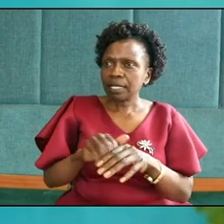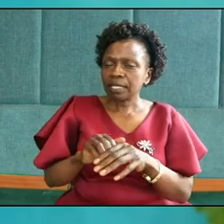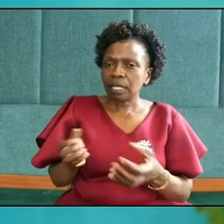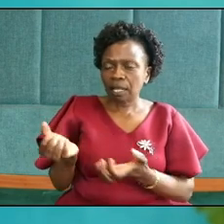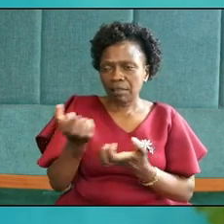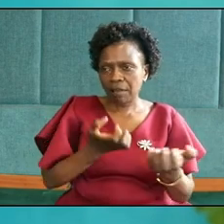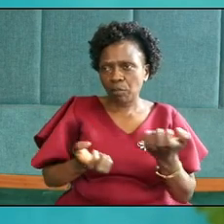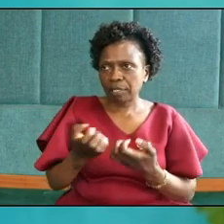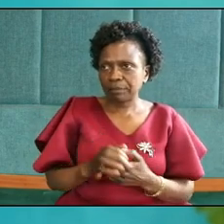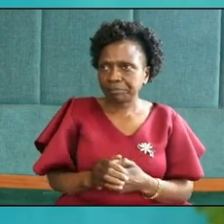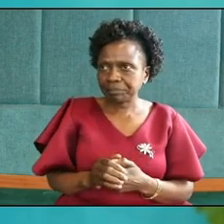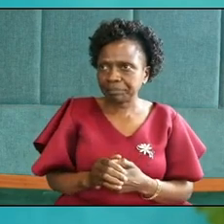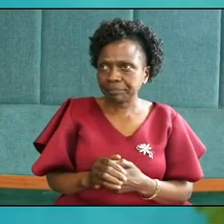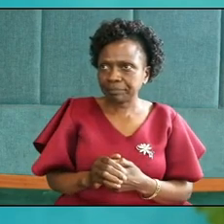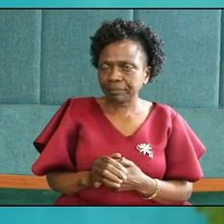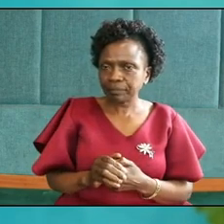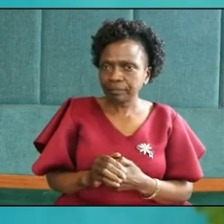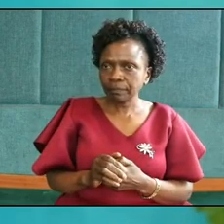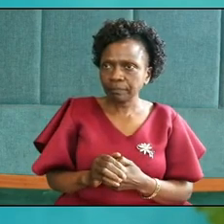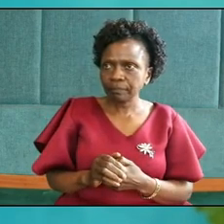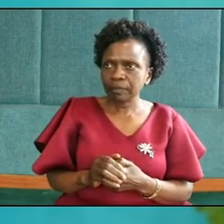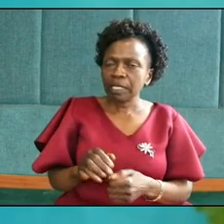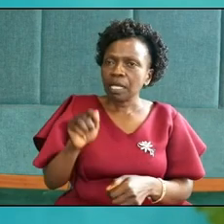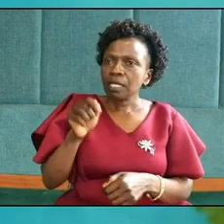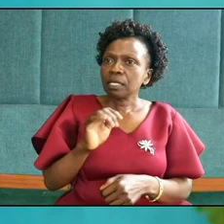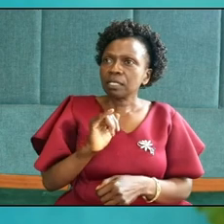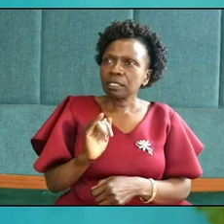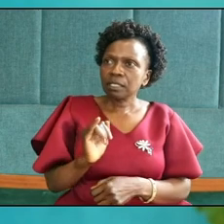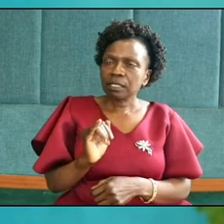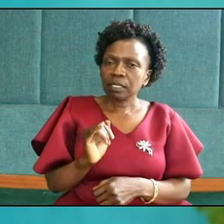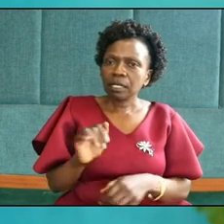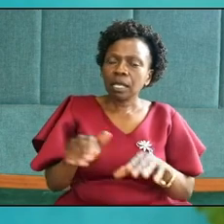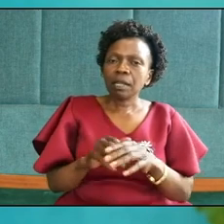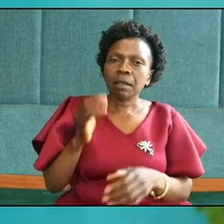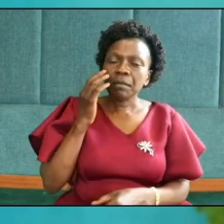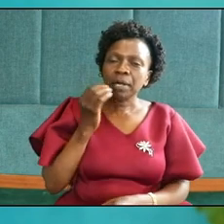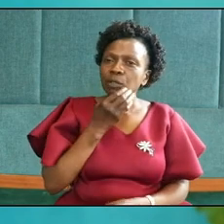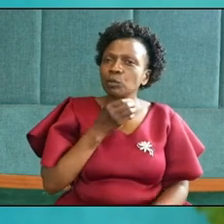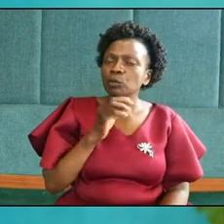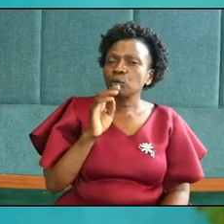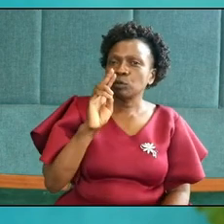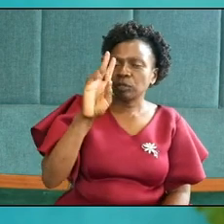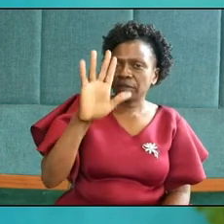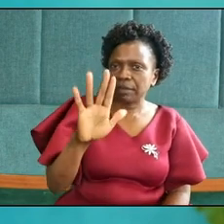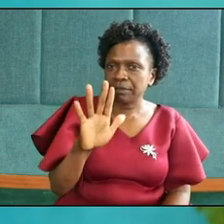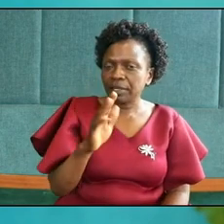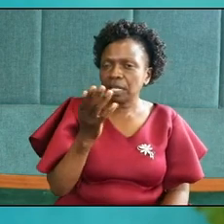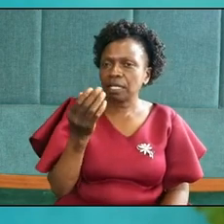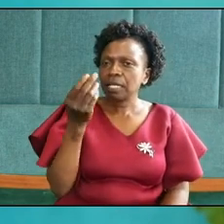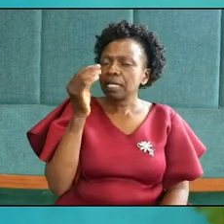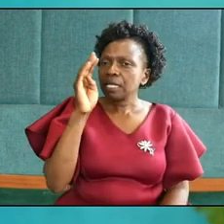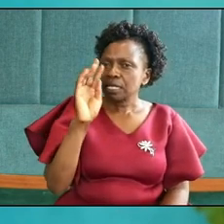environment. In the parable that we are looking, this is in Matthew 25. There are three